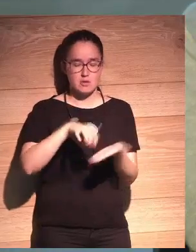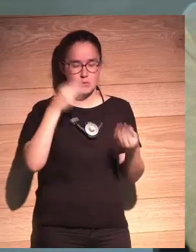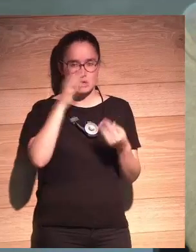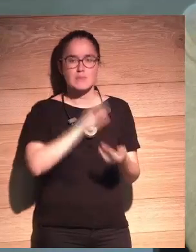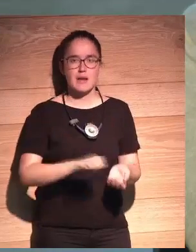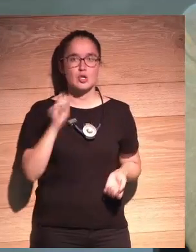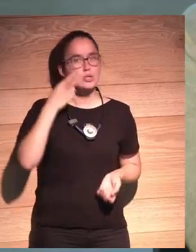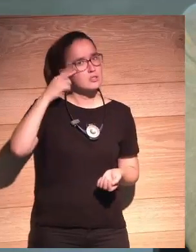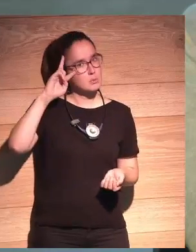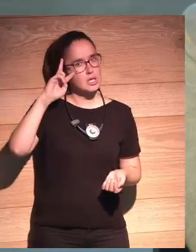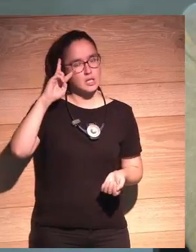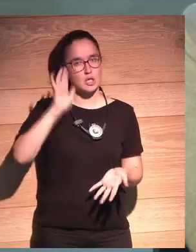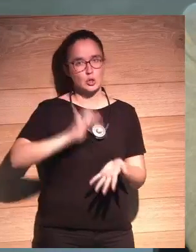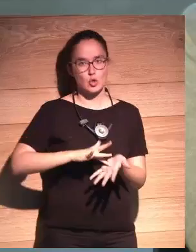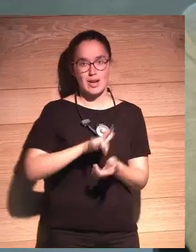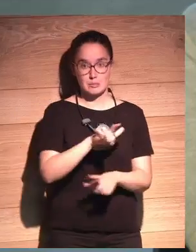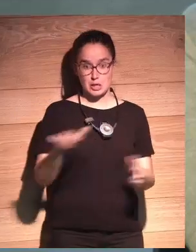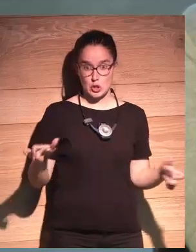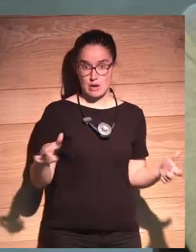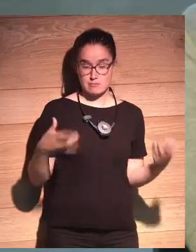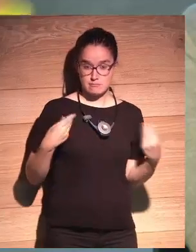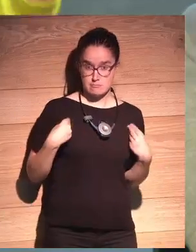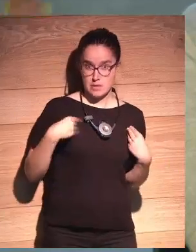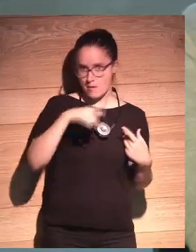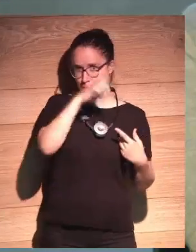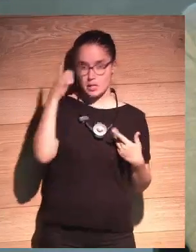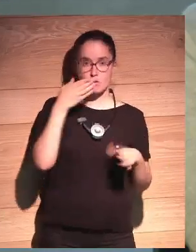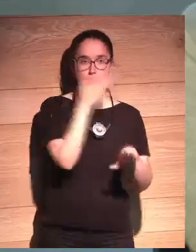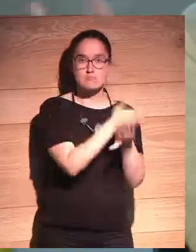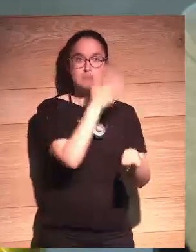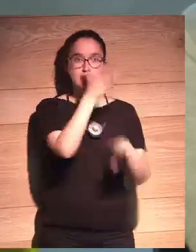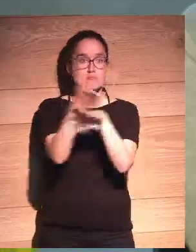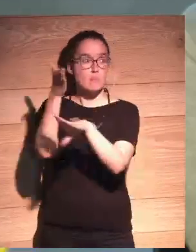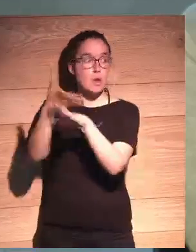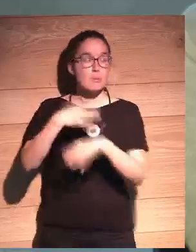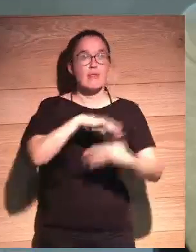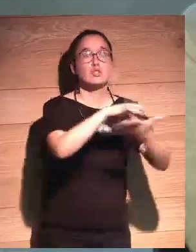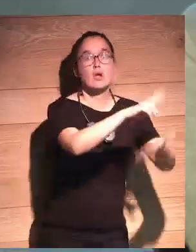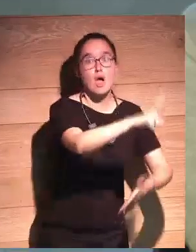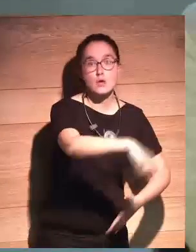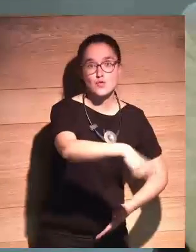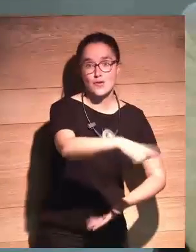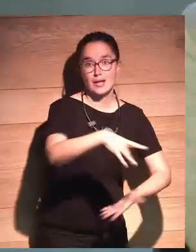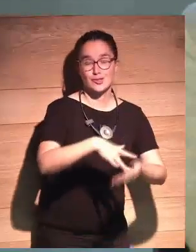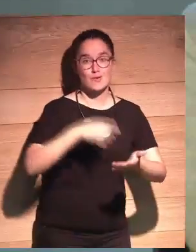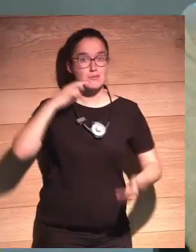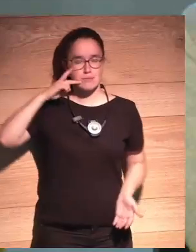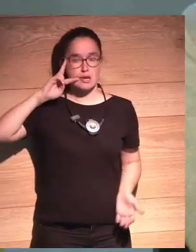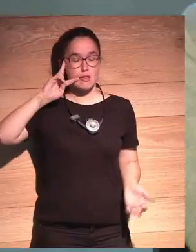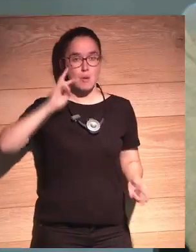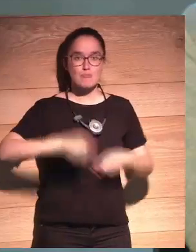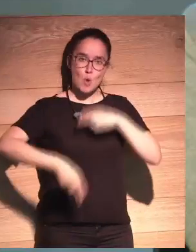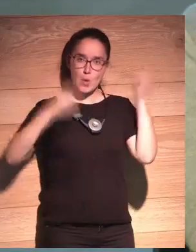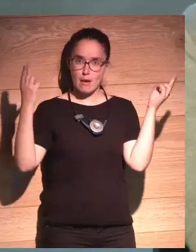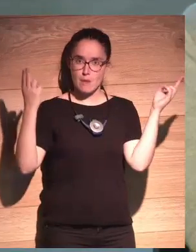Villa festival is marvelous. The experiences that we are having in Madrid when we go to different parks that we've never been, to